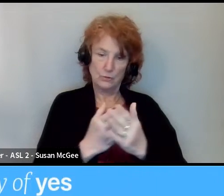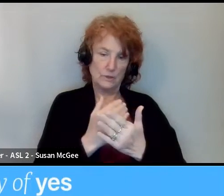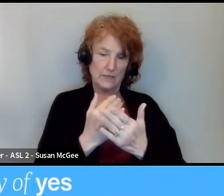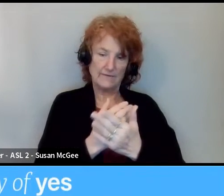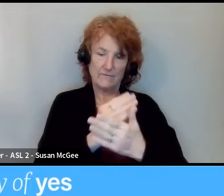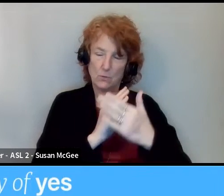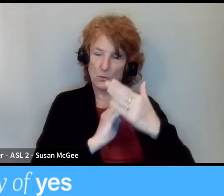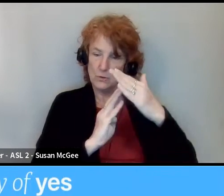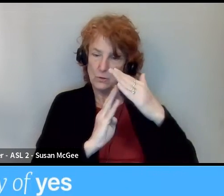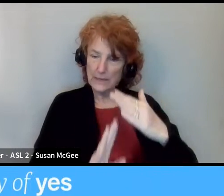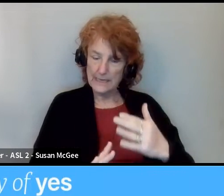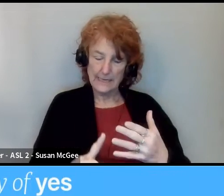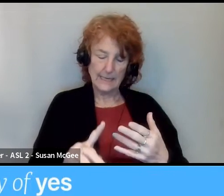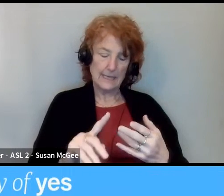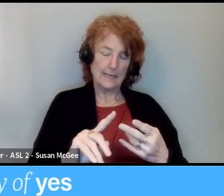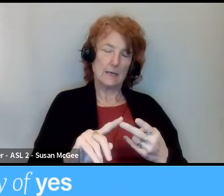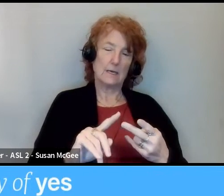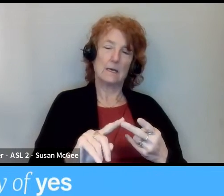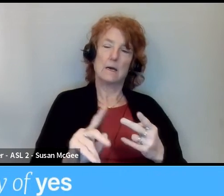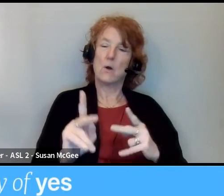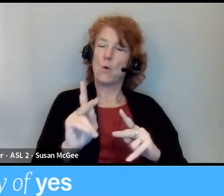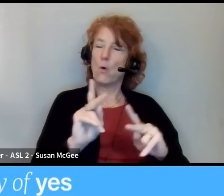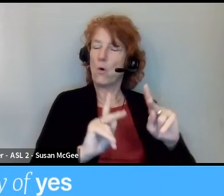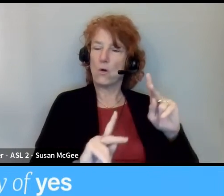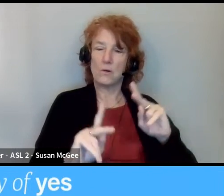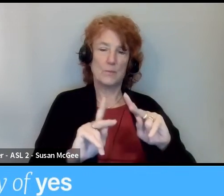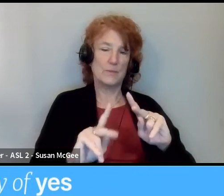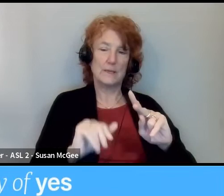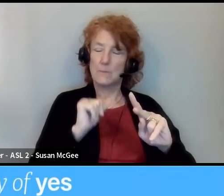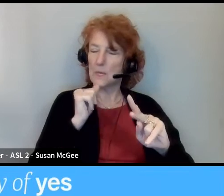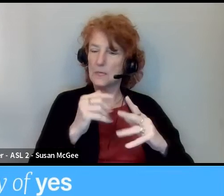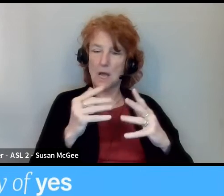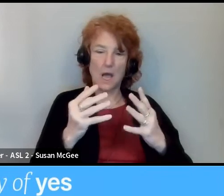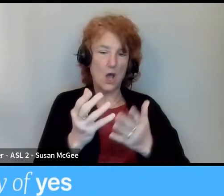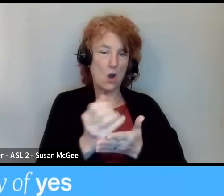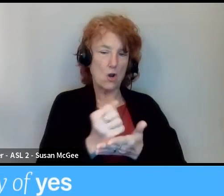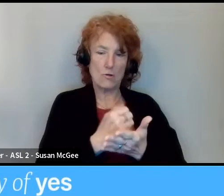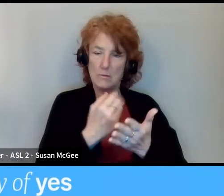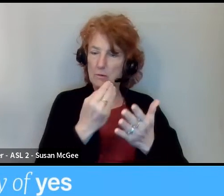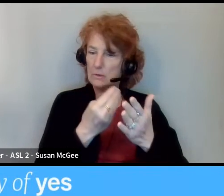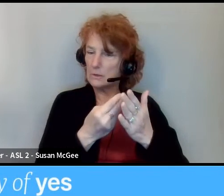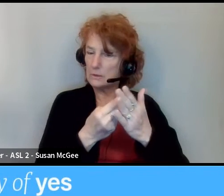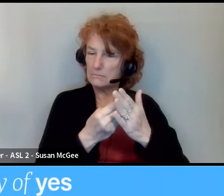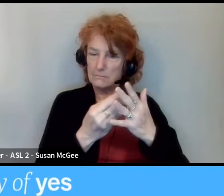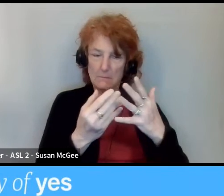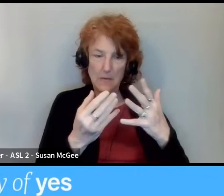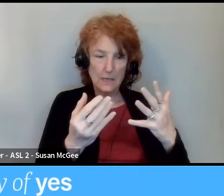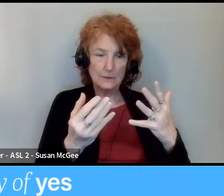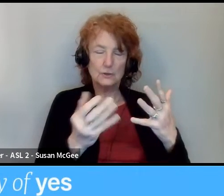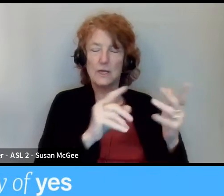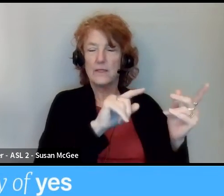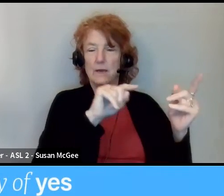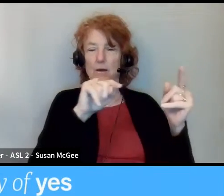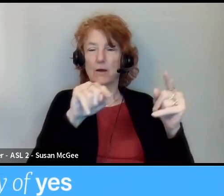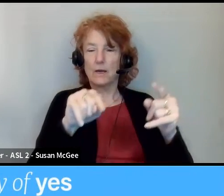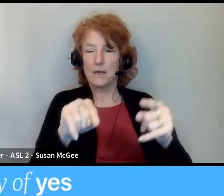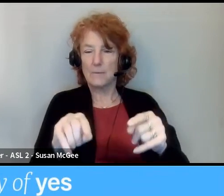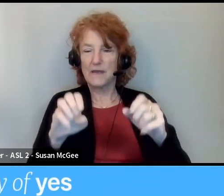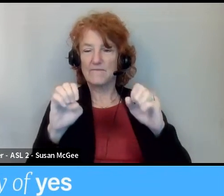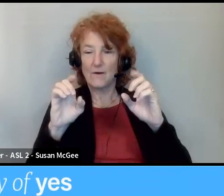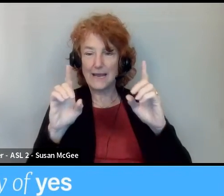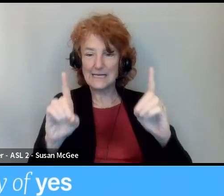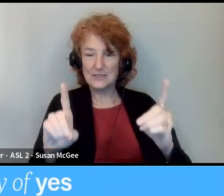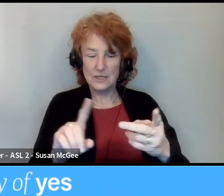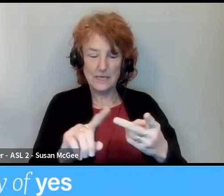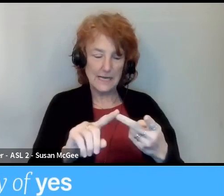chain who are coming to the city for educational or professional opportunities, and you'd really just turn it into something that